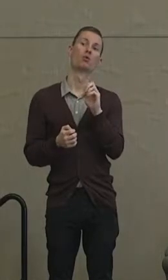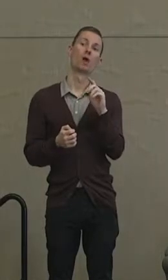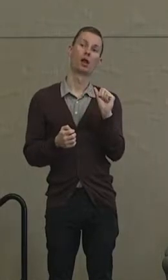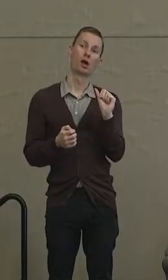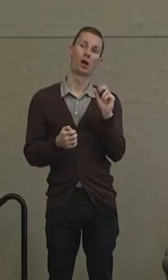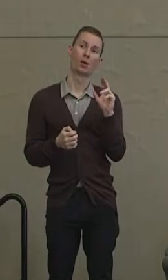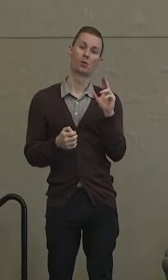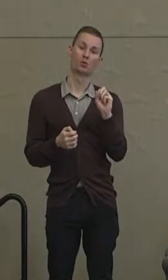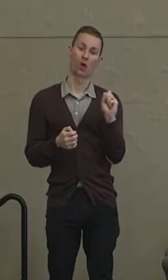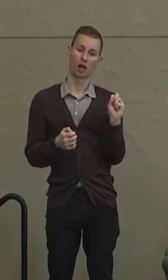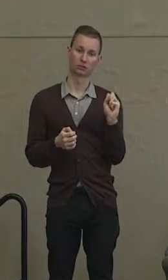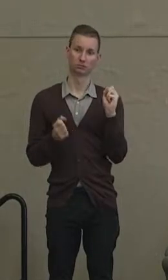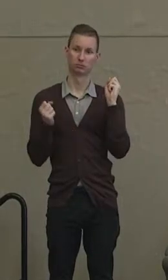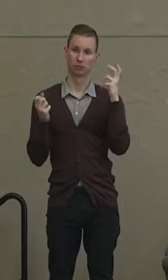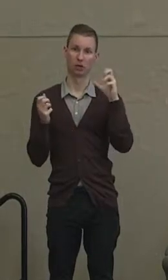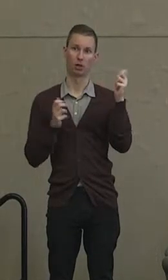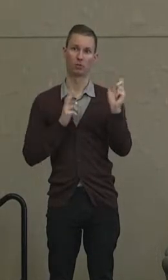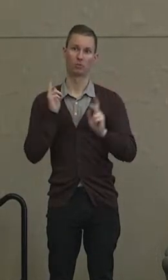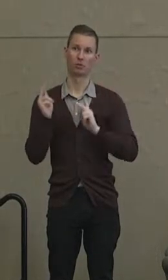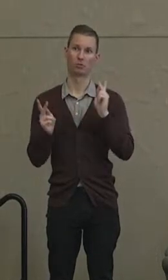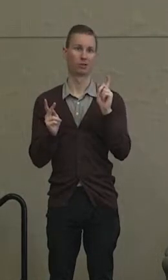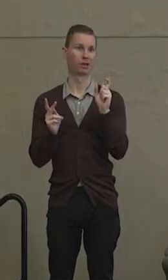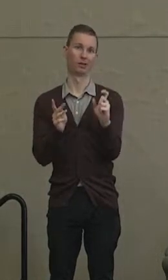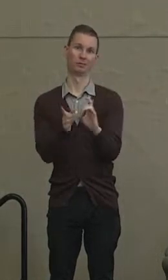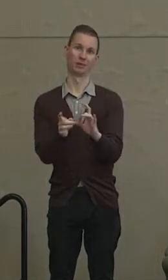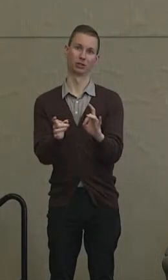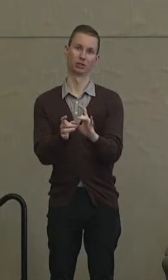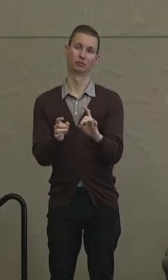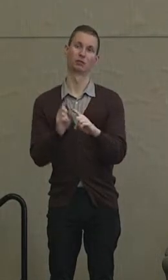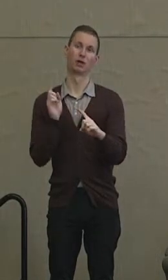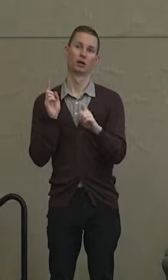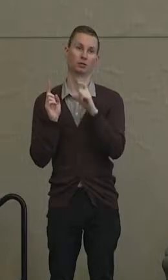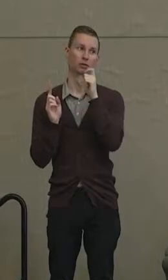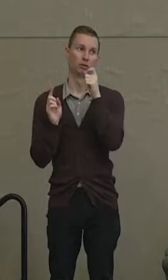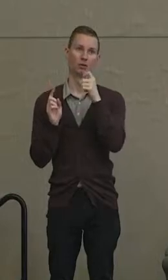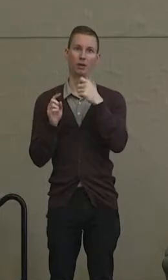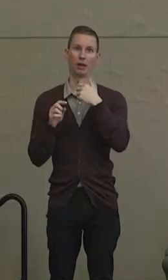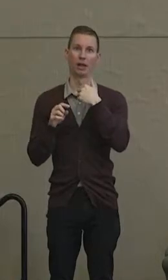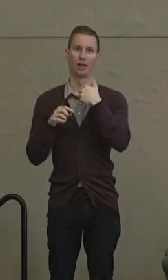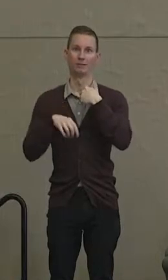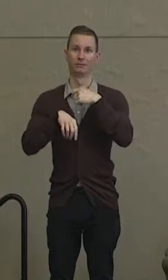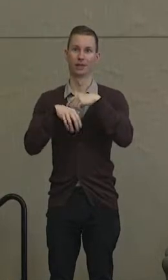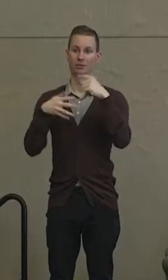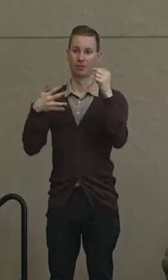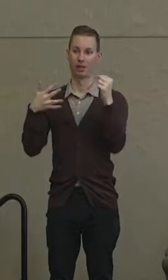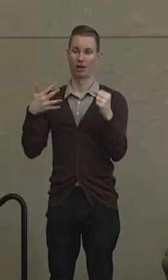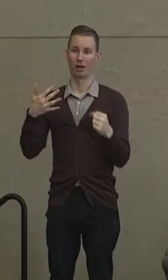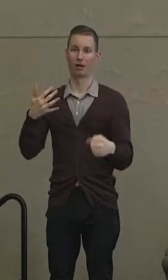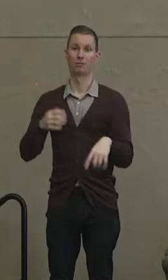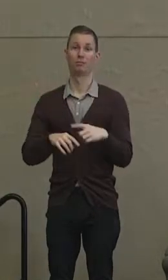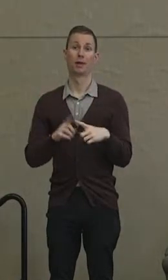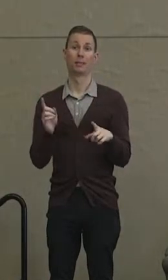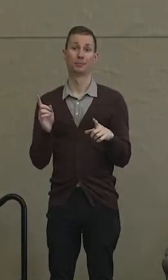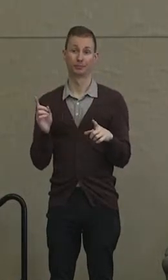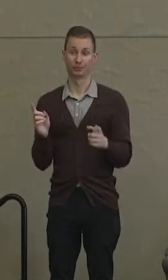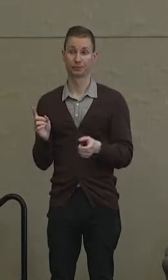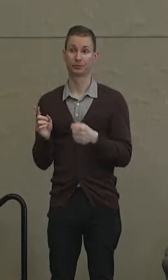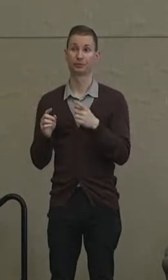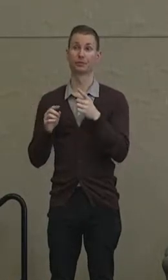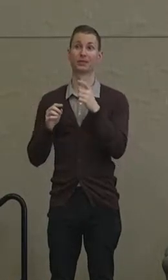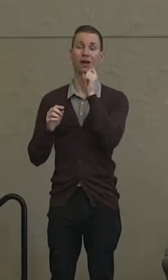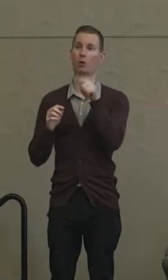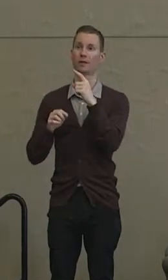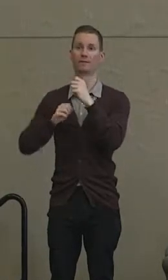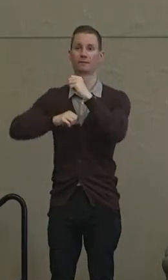and so many others that we have to mention but don't have time to mention. But like also not only being the founders of the anti-violence movement,